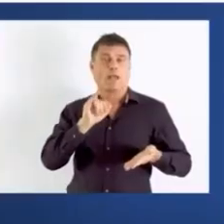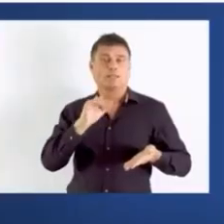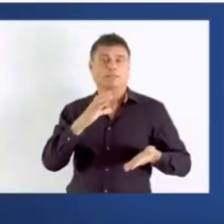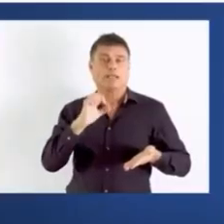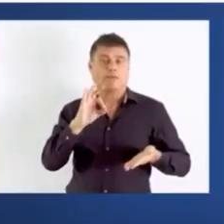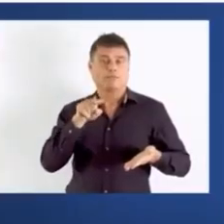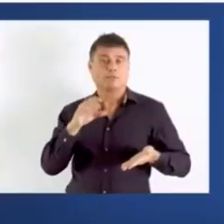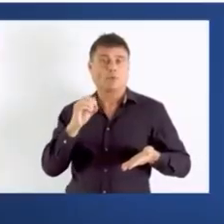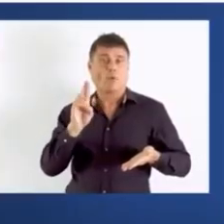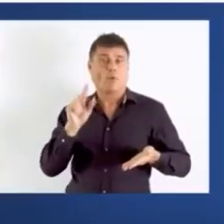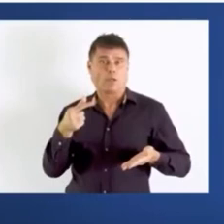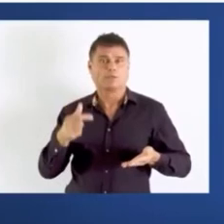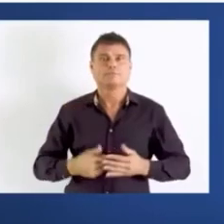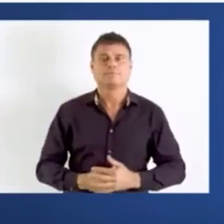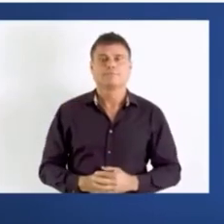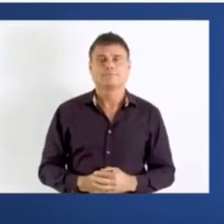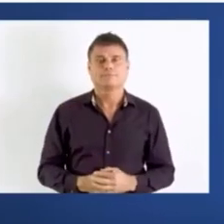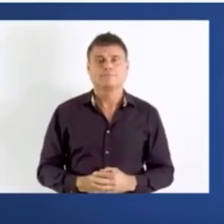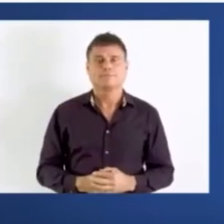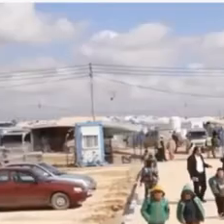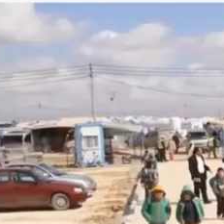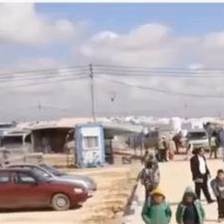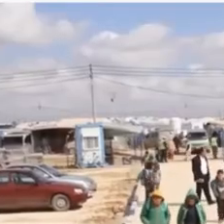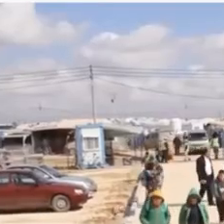at www.unicef.org.